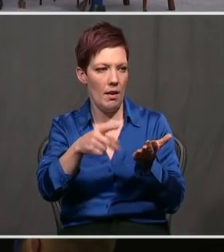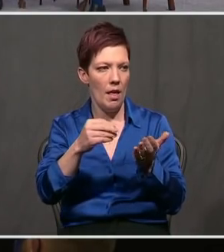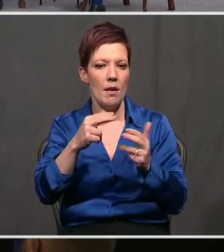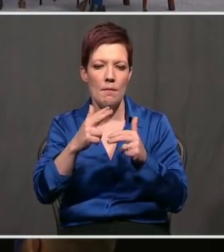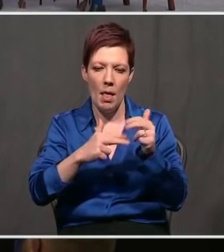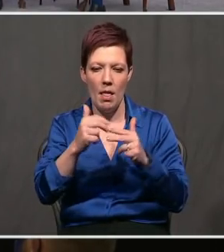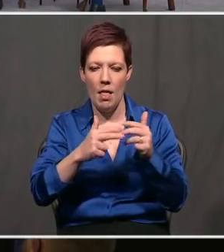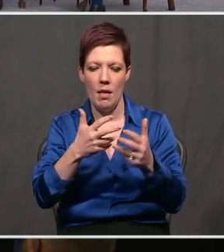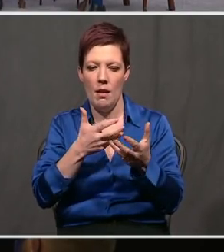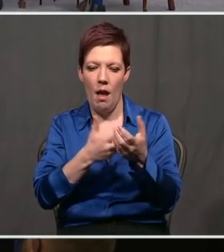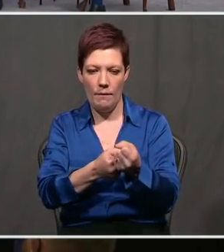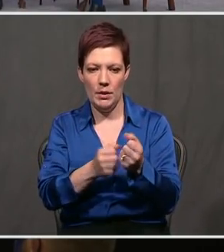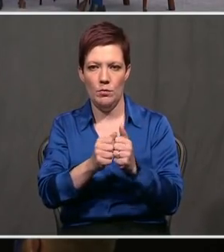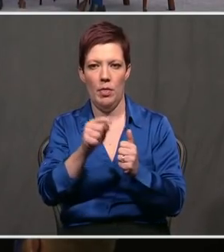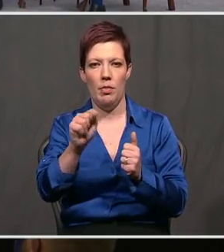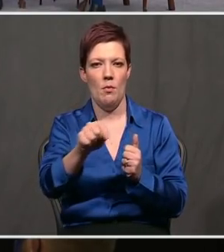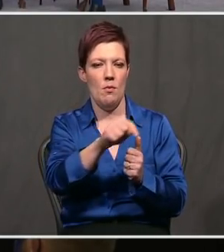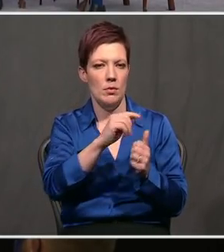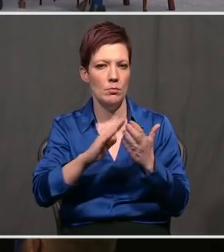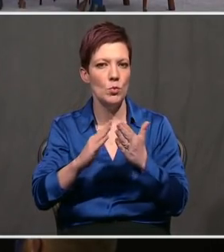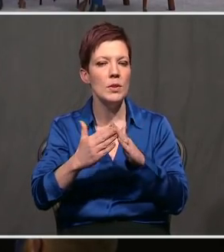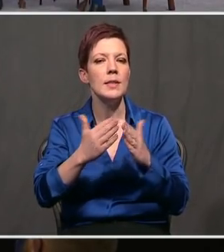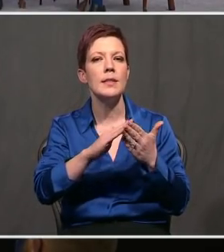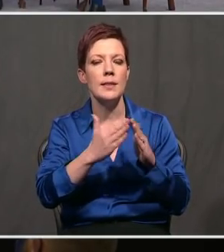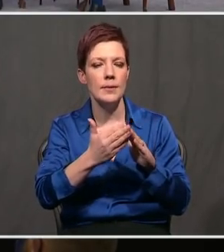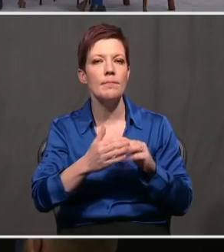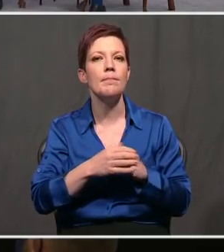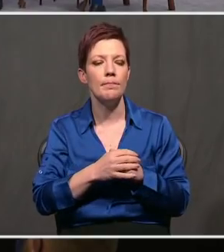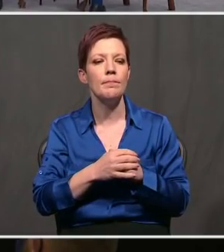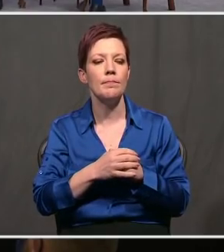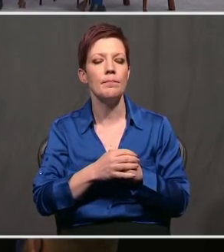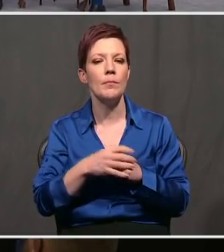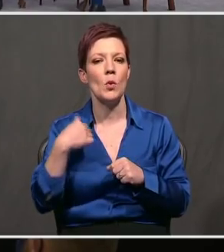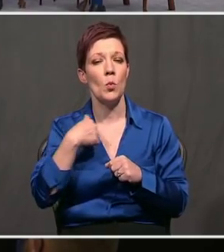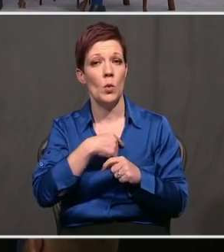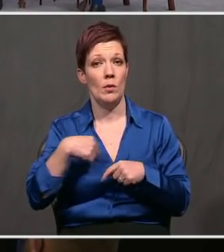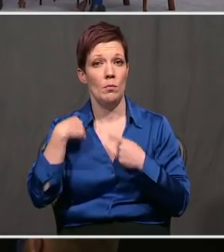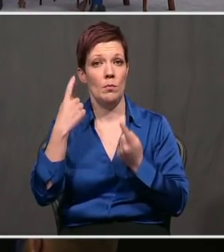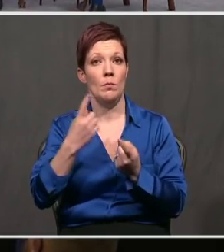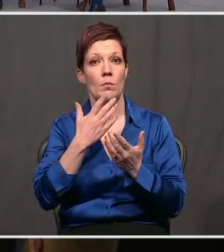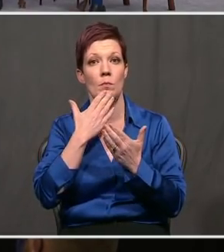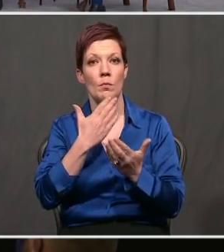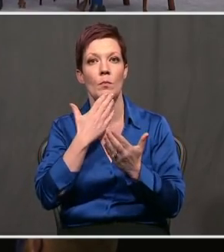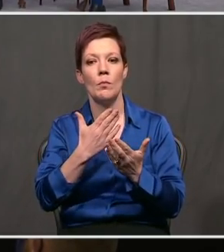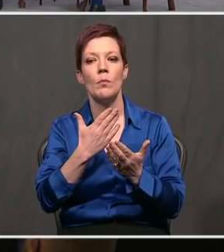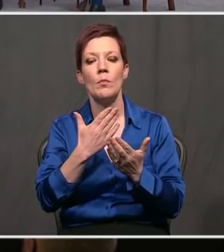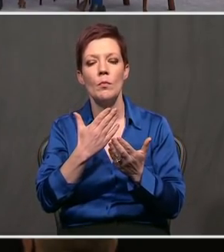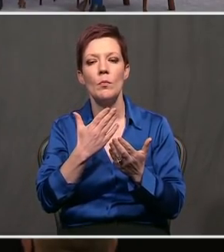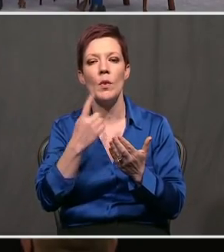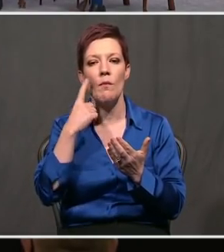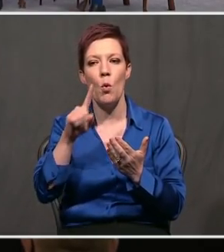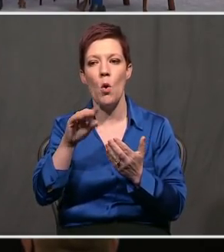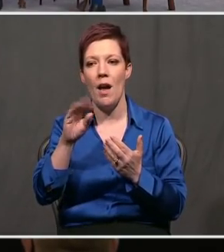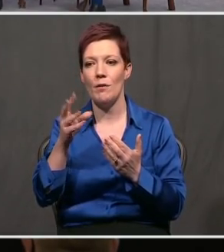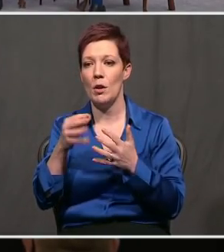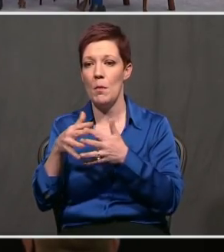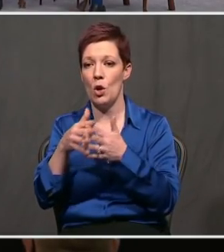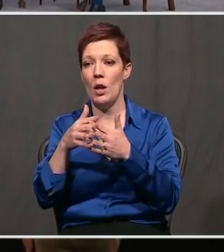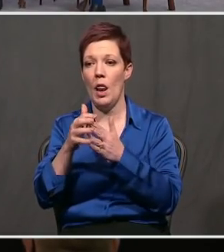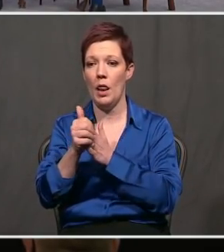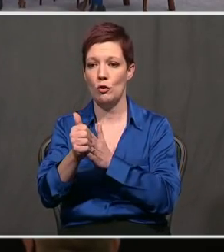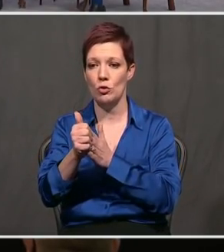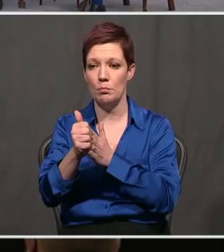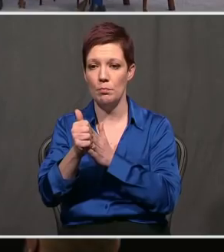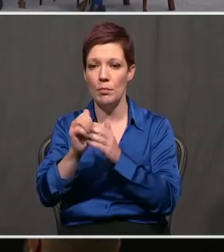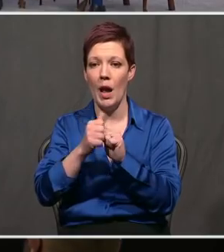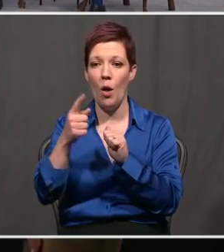relationships, and we've been very grateful for, in particular, for example, the way the African American leadership has